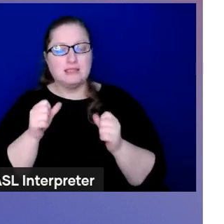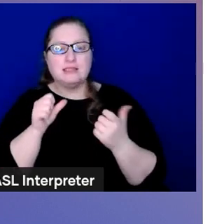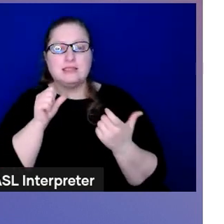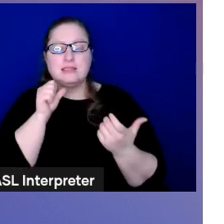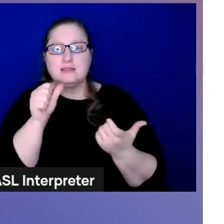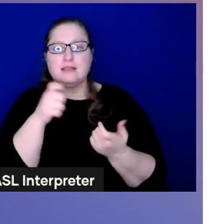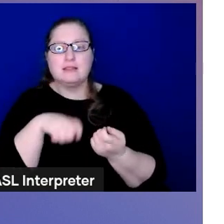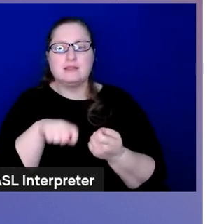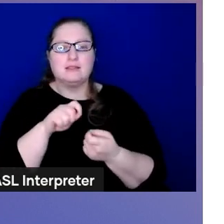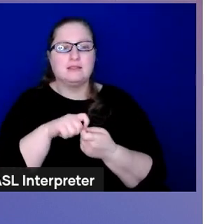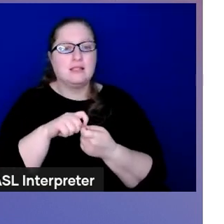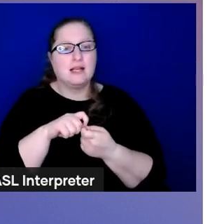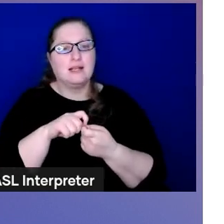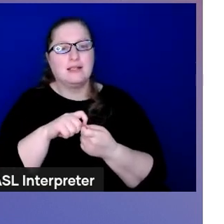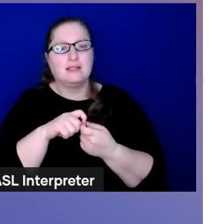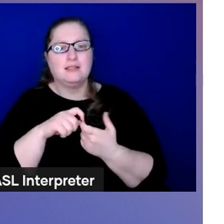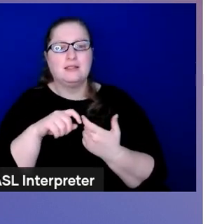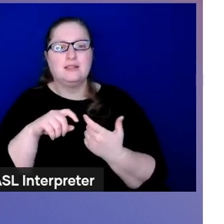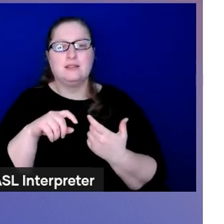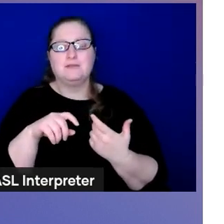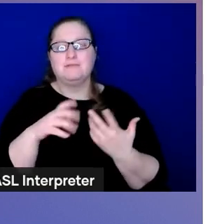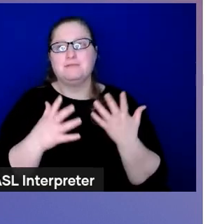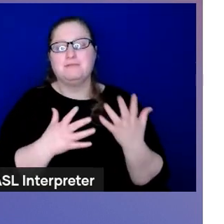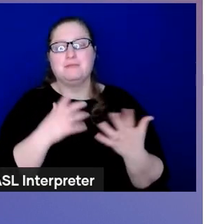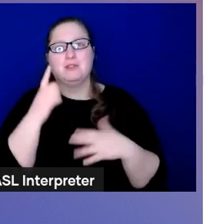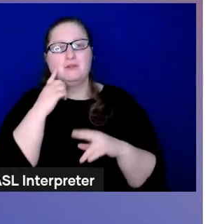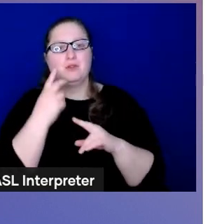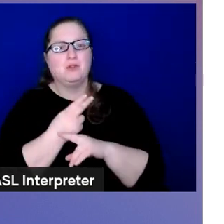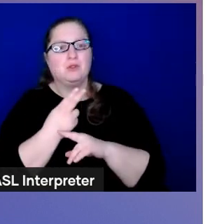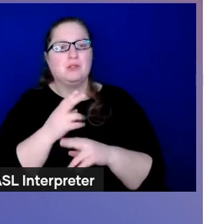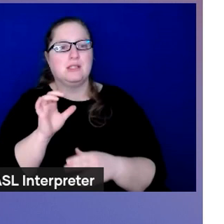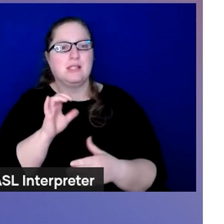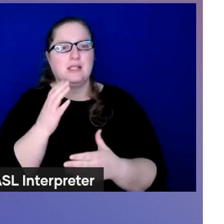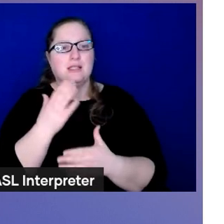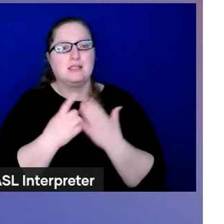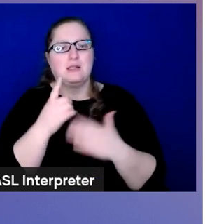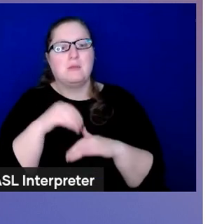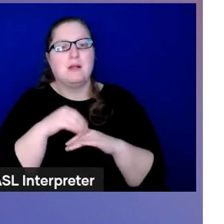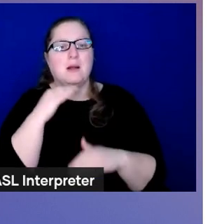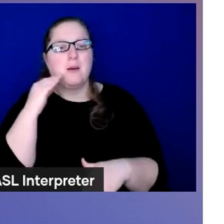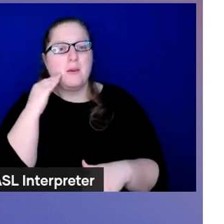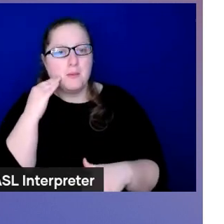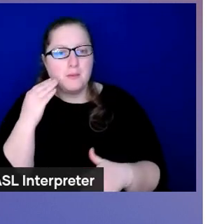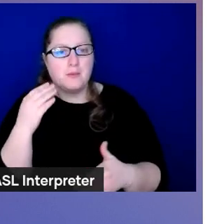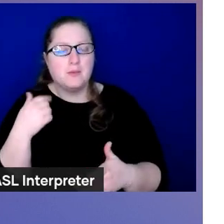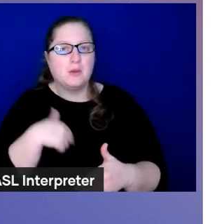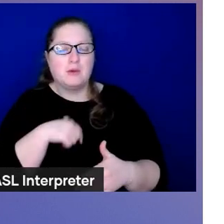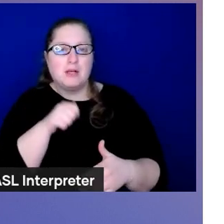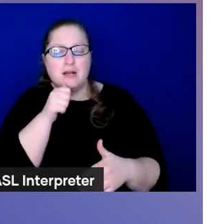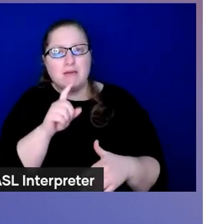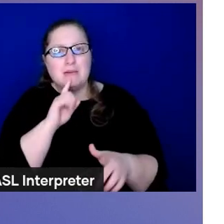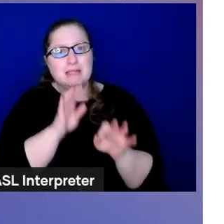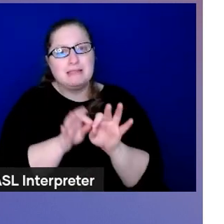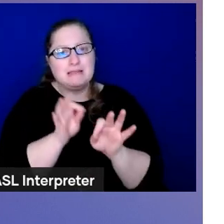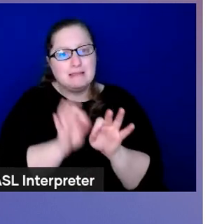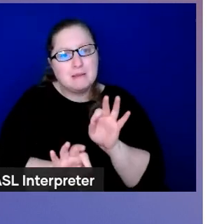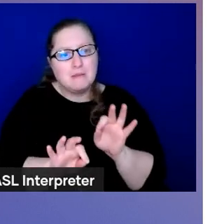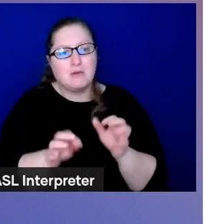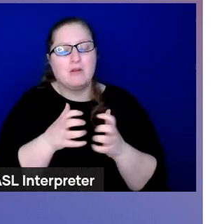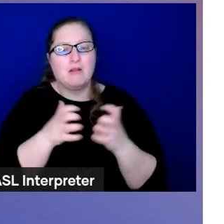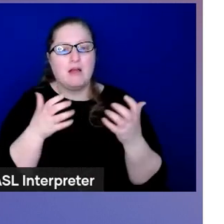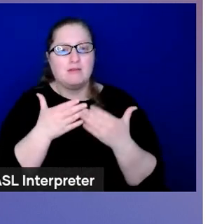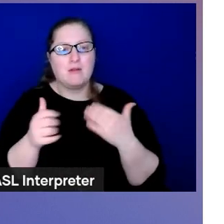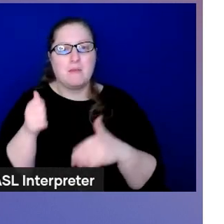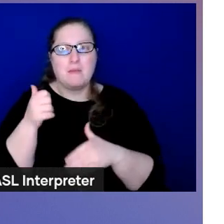exactly friendly for the use case of someone out. We're falling short of simple. Again, there's a lot of stuff in the back end, a